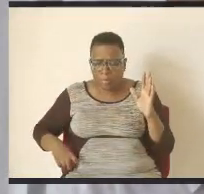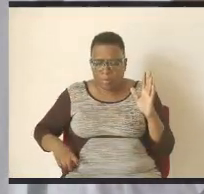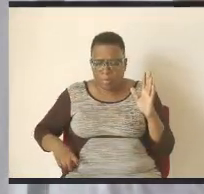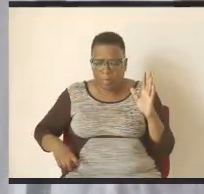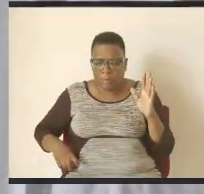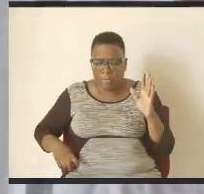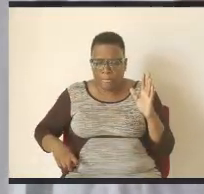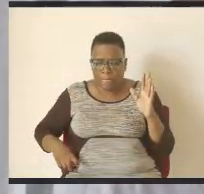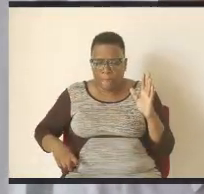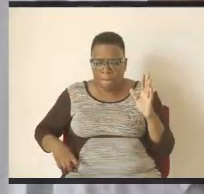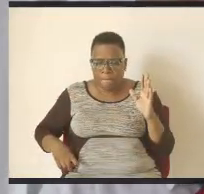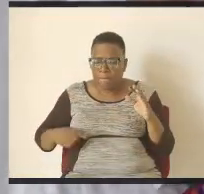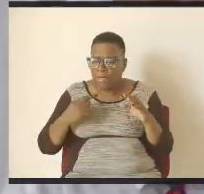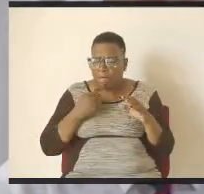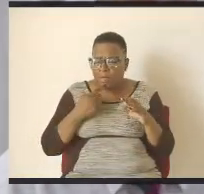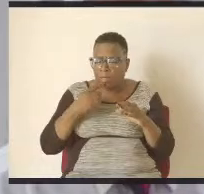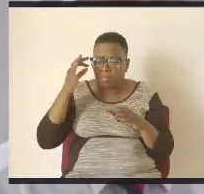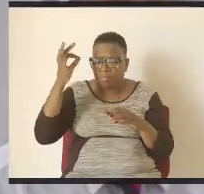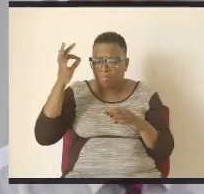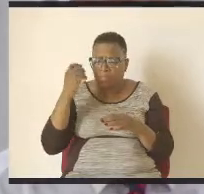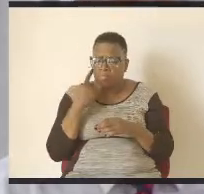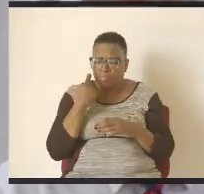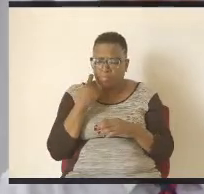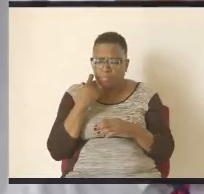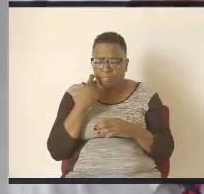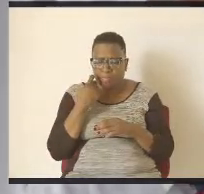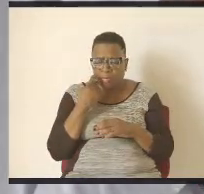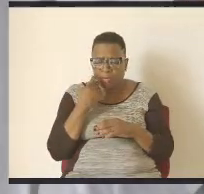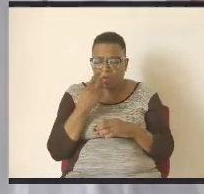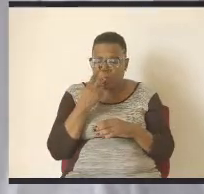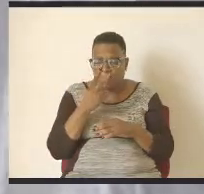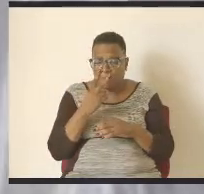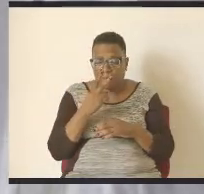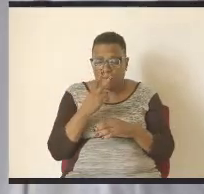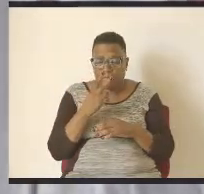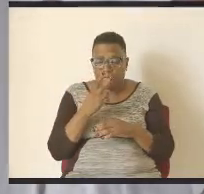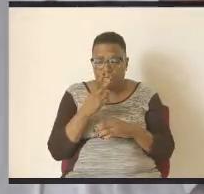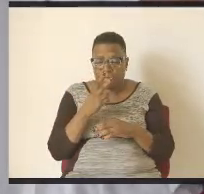as I said in the message, we can just see this as another season.